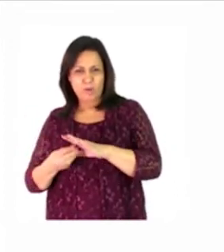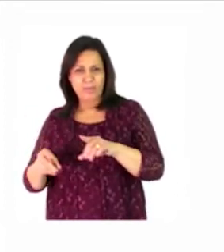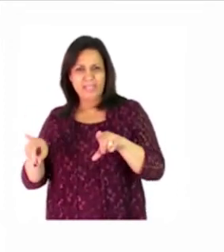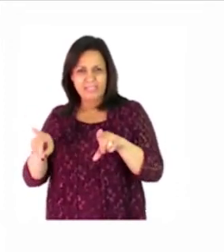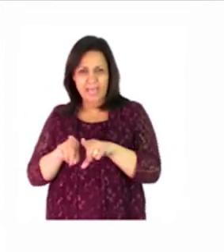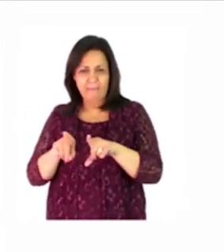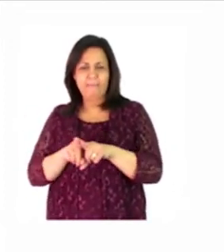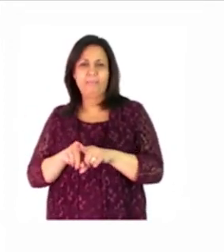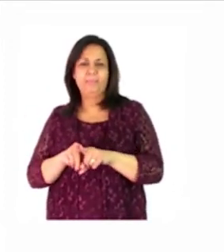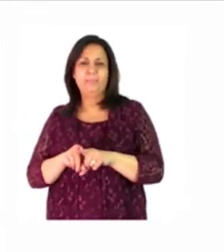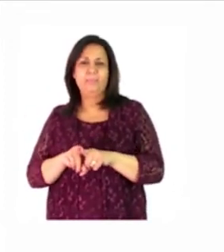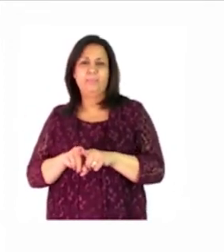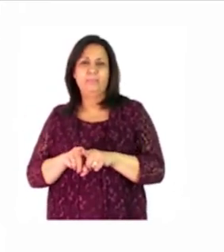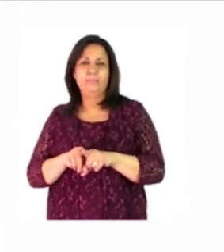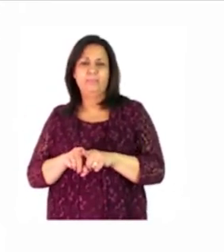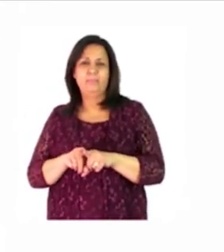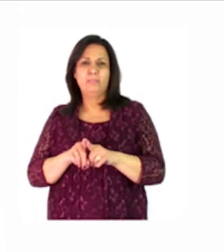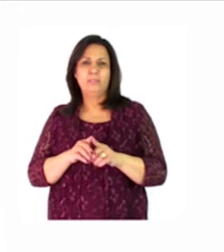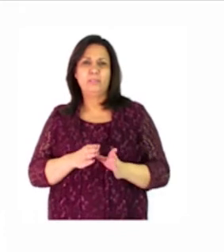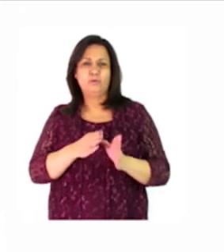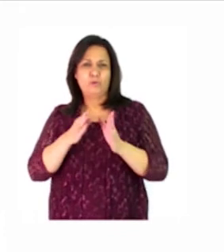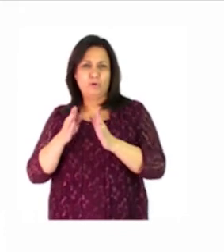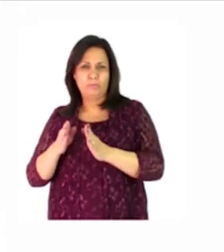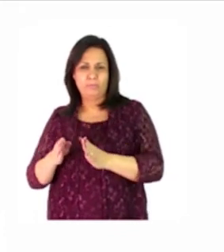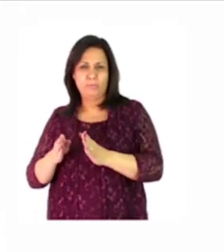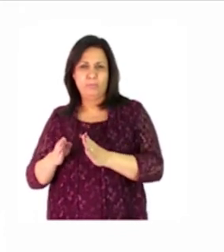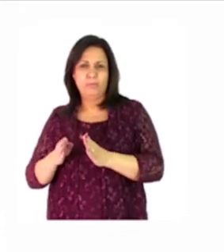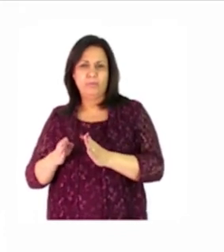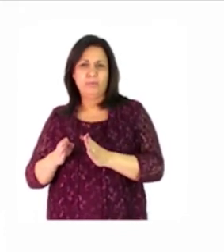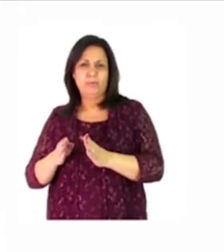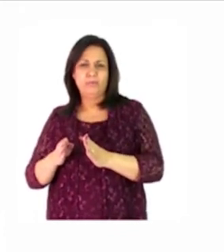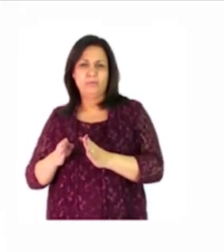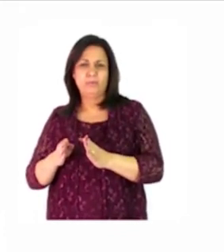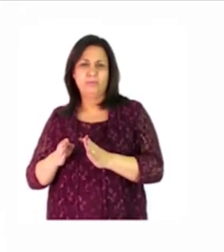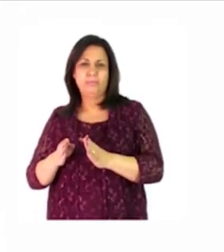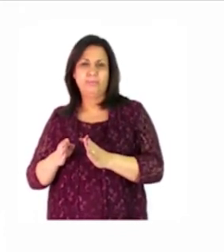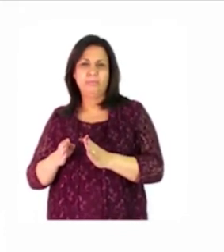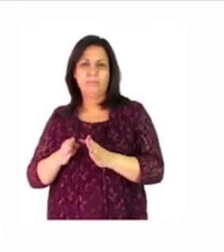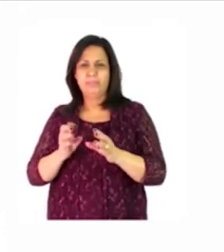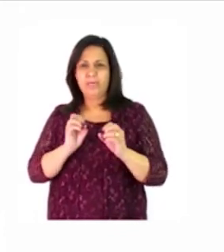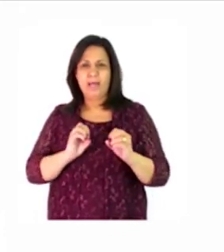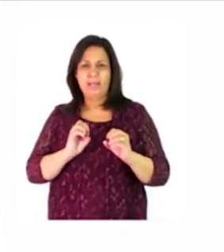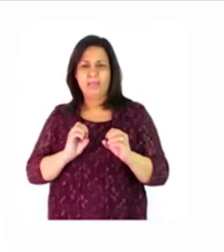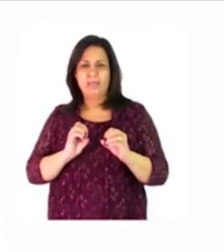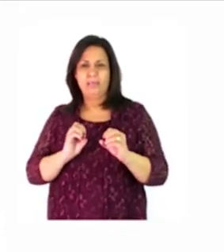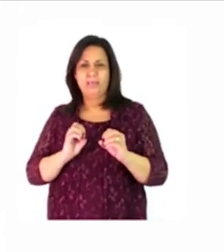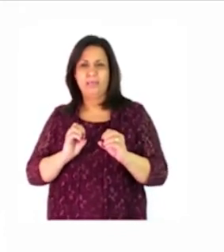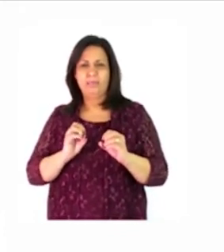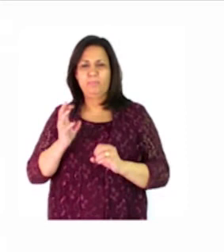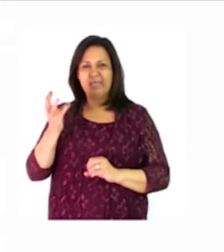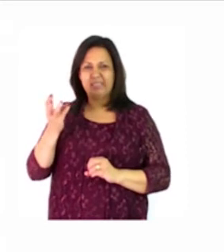pattern. So we will skip the second block to leave it empty and make